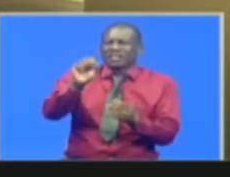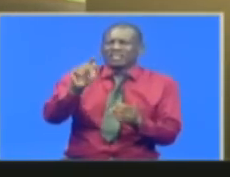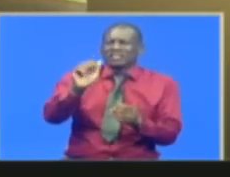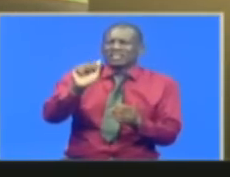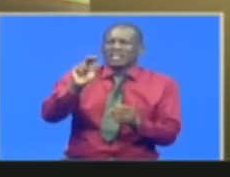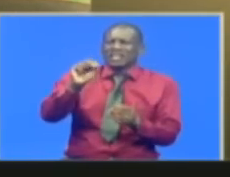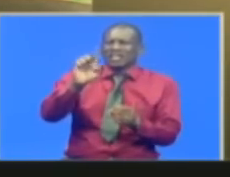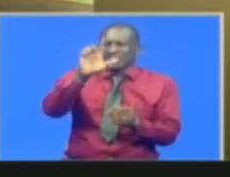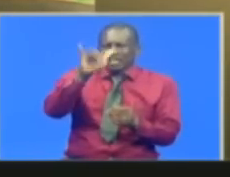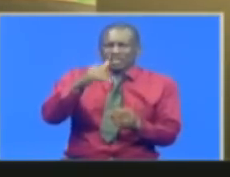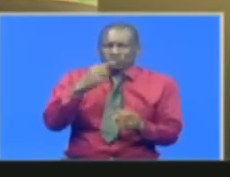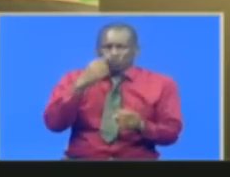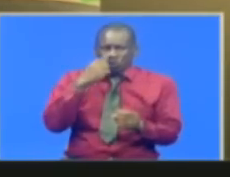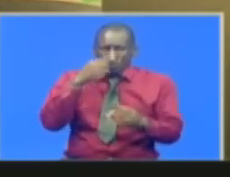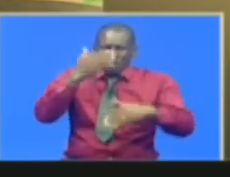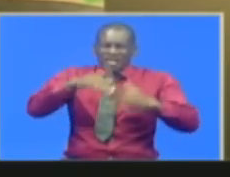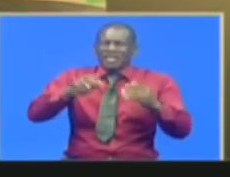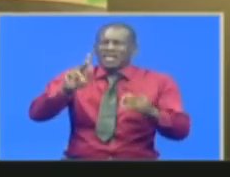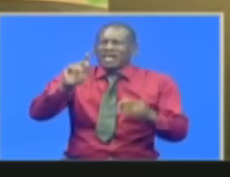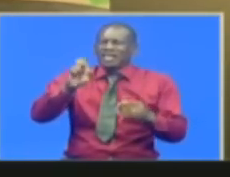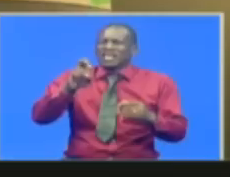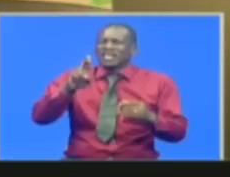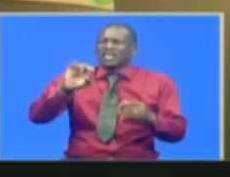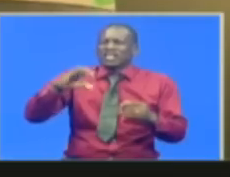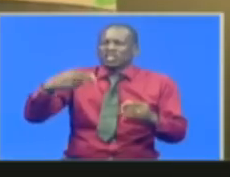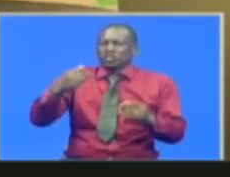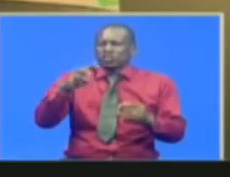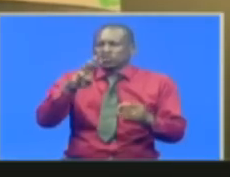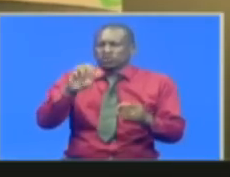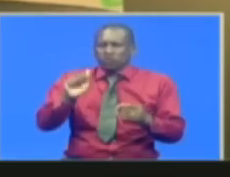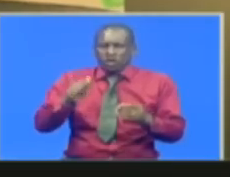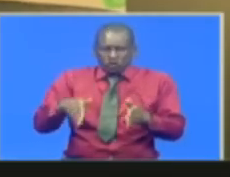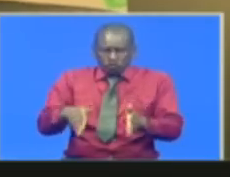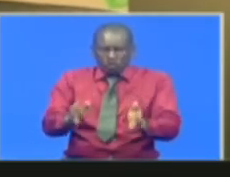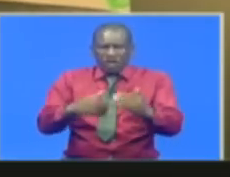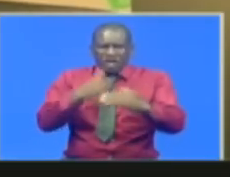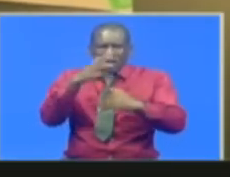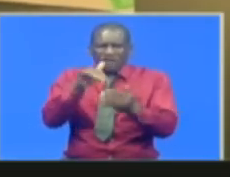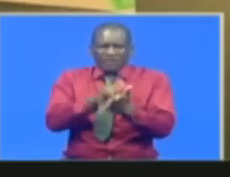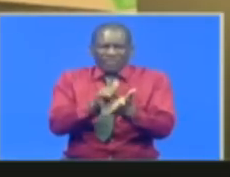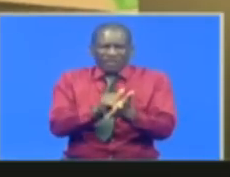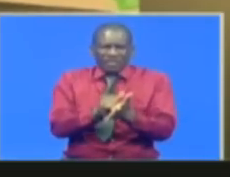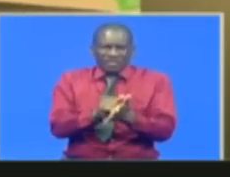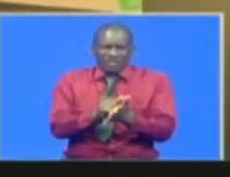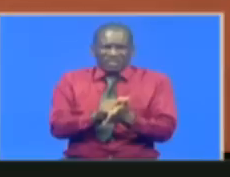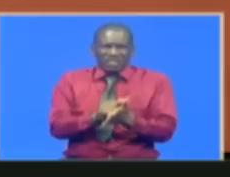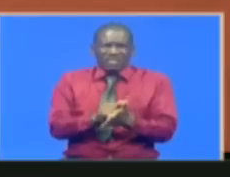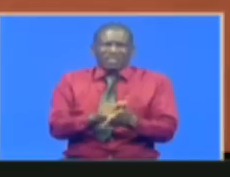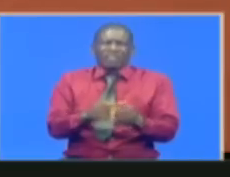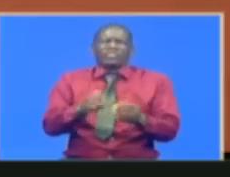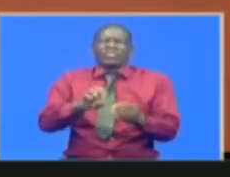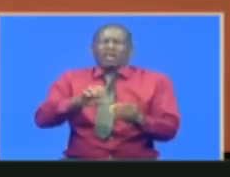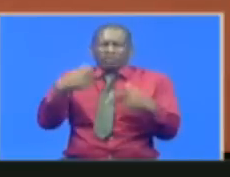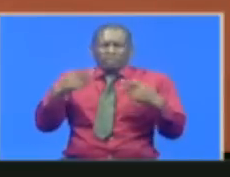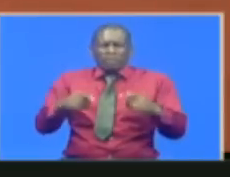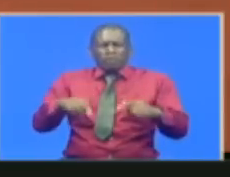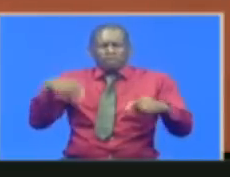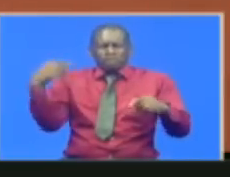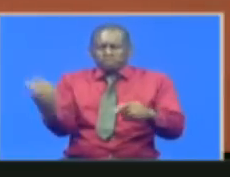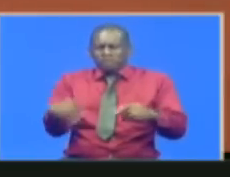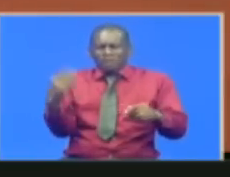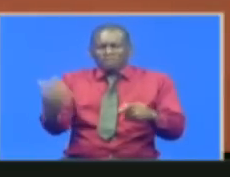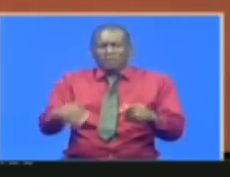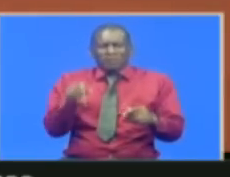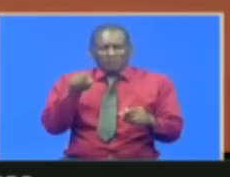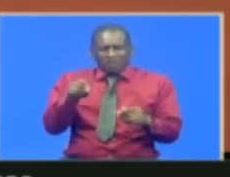residence along Kirichwa Road in Kilimani. Thereafter, his assailants pounced on him, brutally beating him